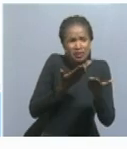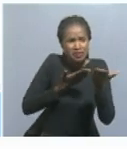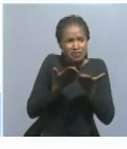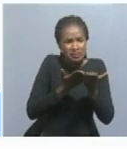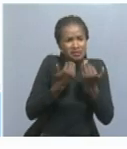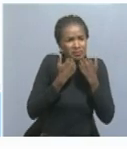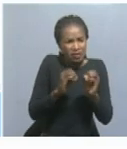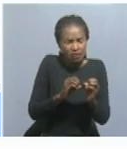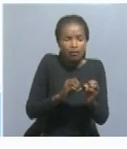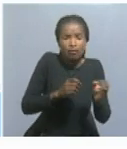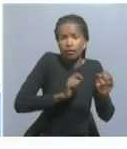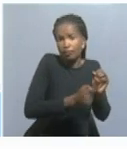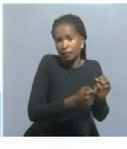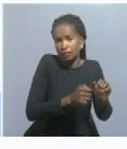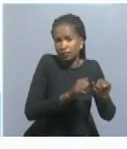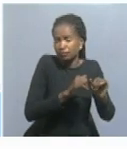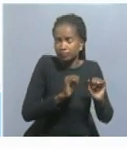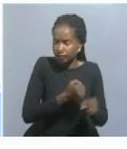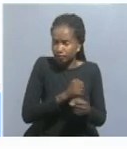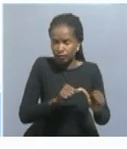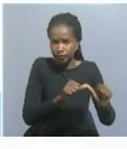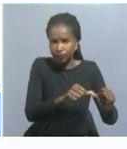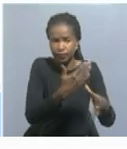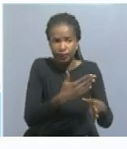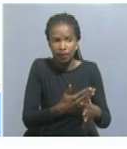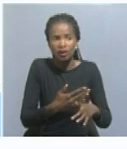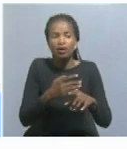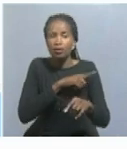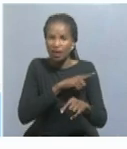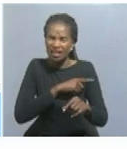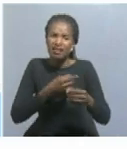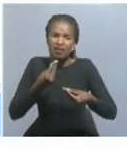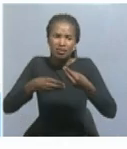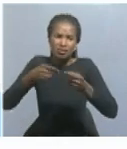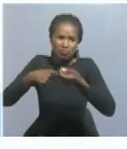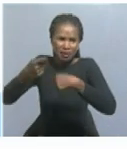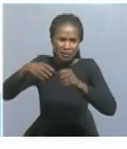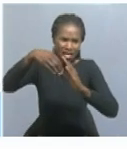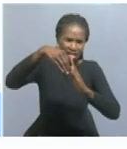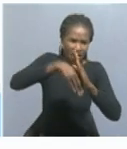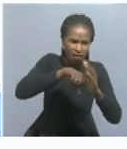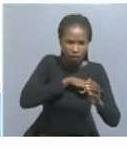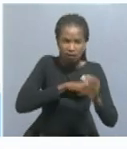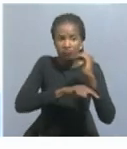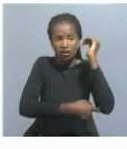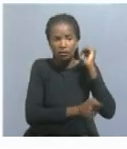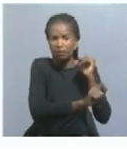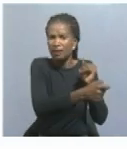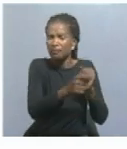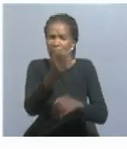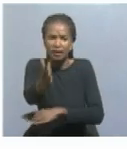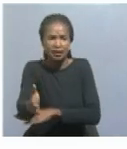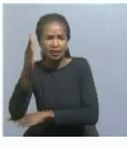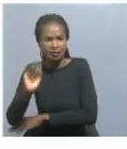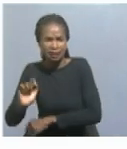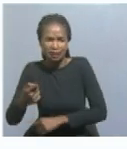goods, but mainly arising from the lockdown measures that have been implemented. So what it means for us, for example,